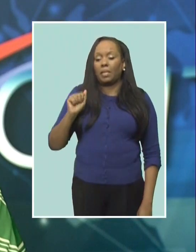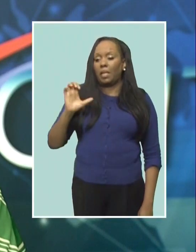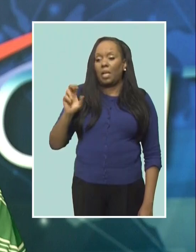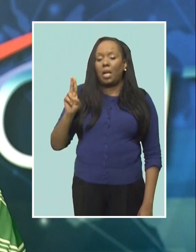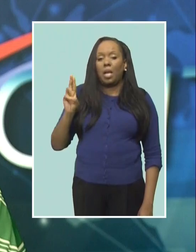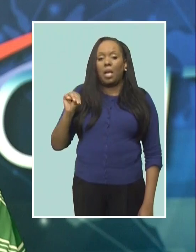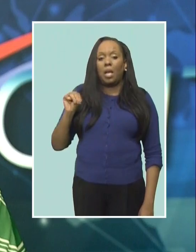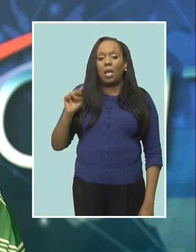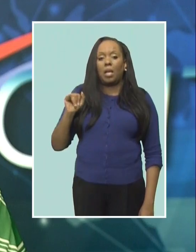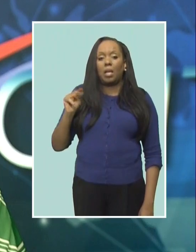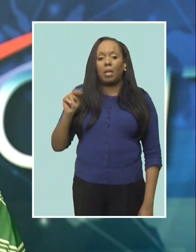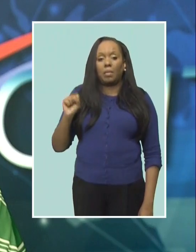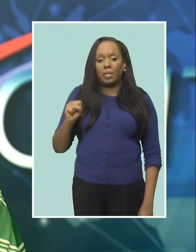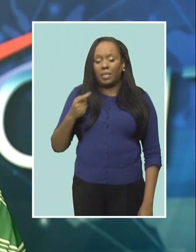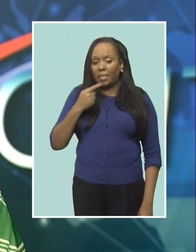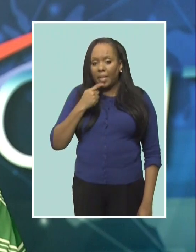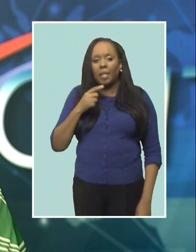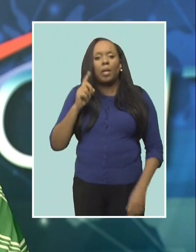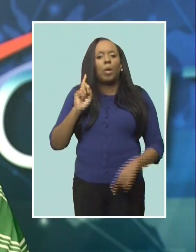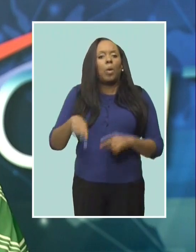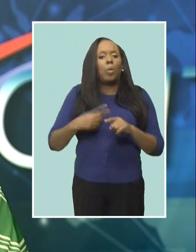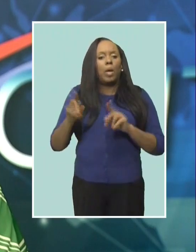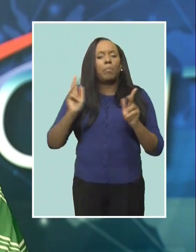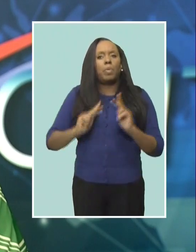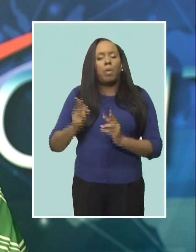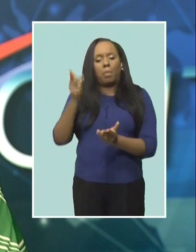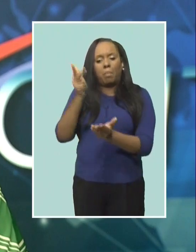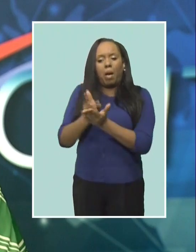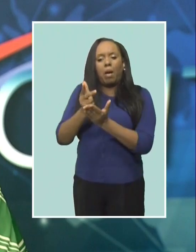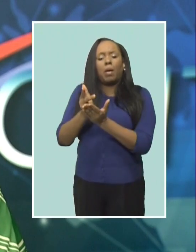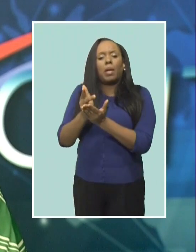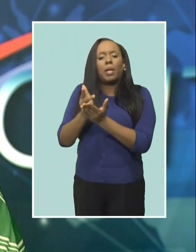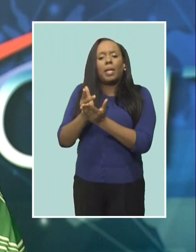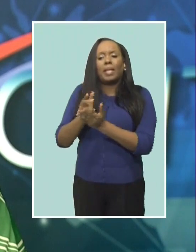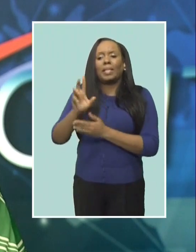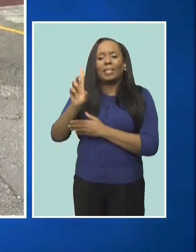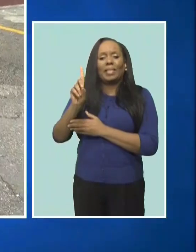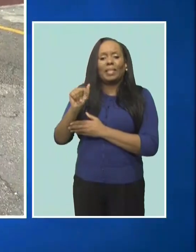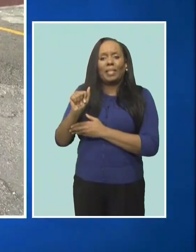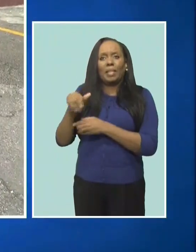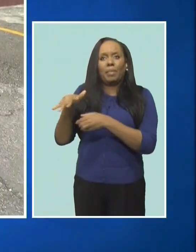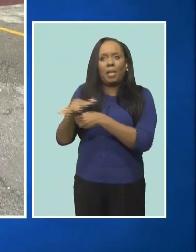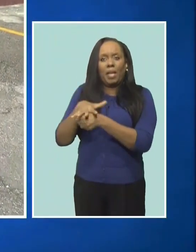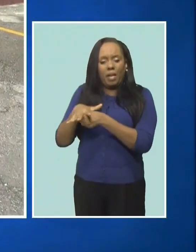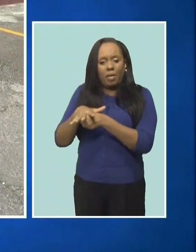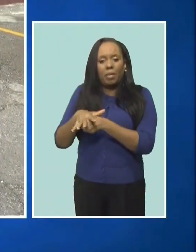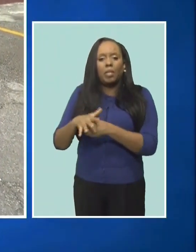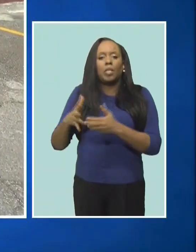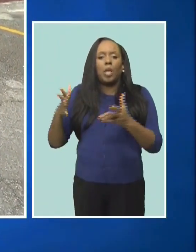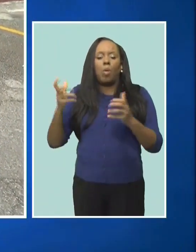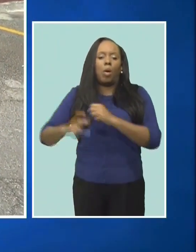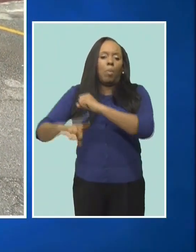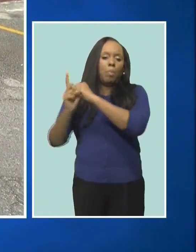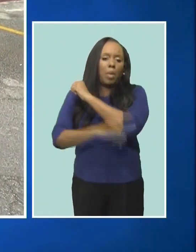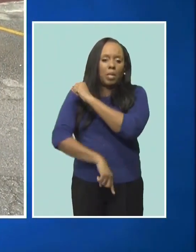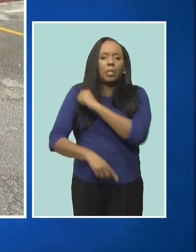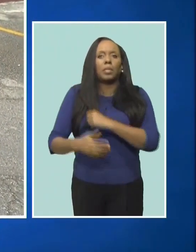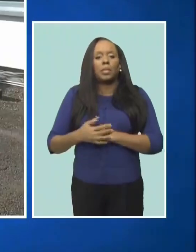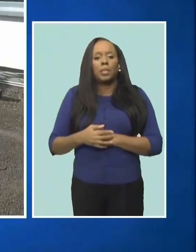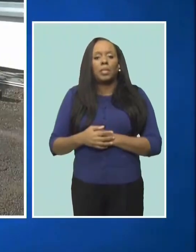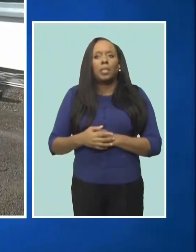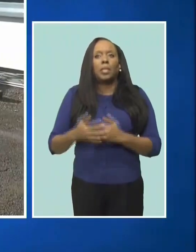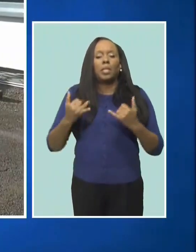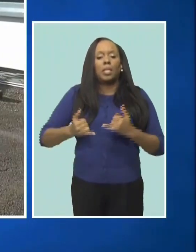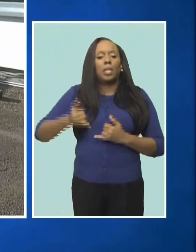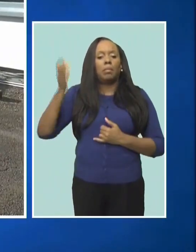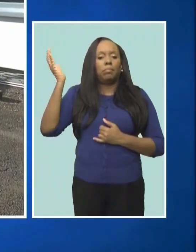in disabled parking spaces towed away. Senator Cummins made the call while throwing support behind the amendment to the Road Traffic Act to